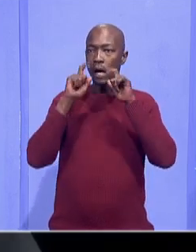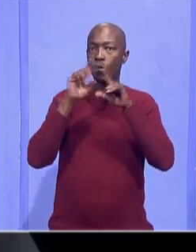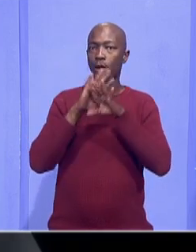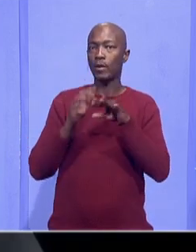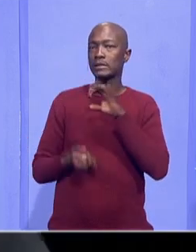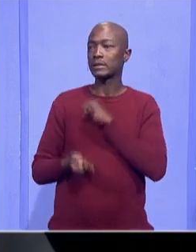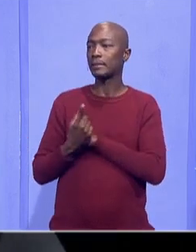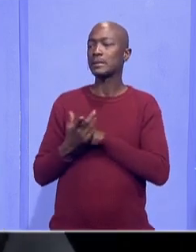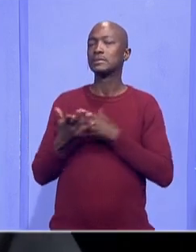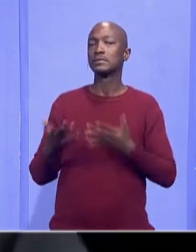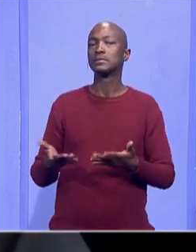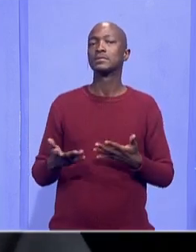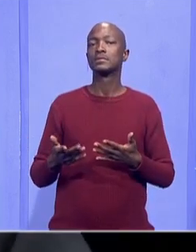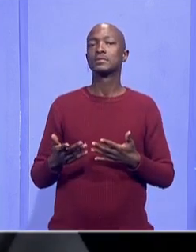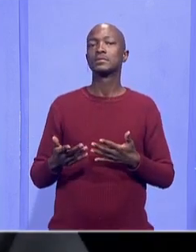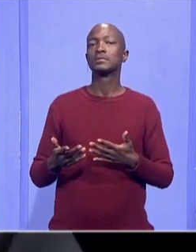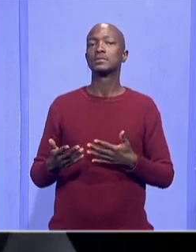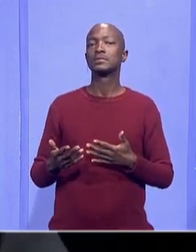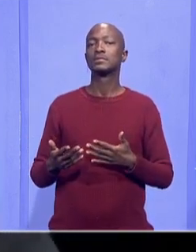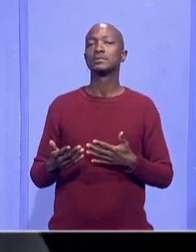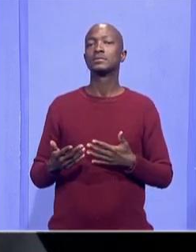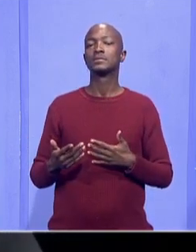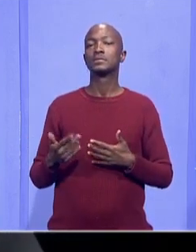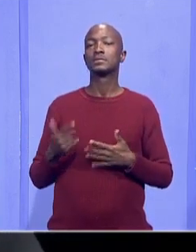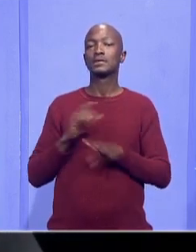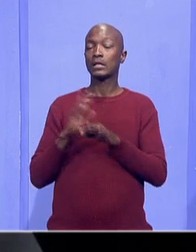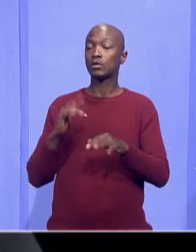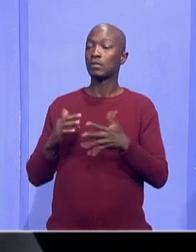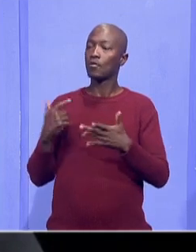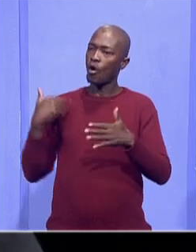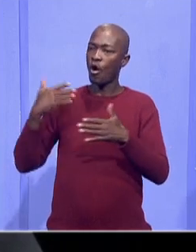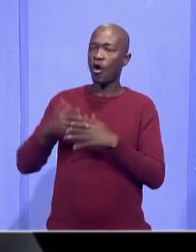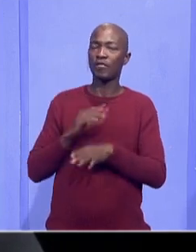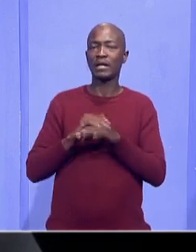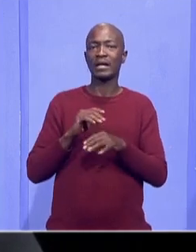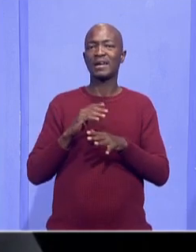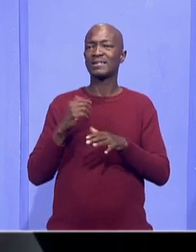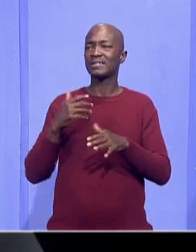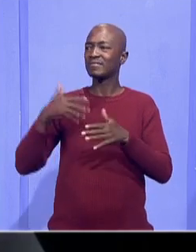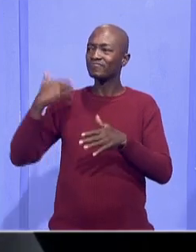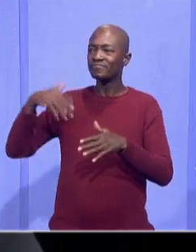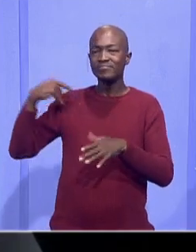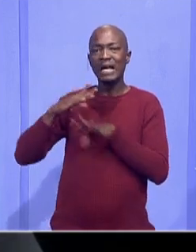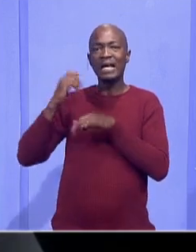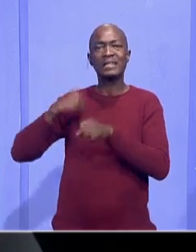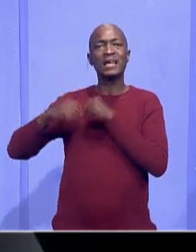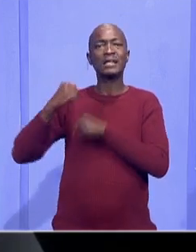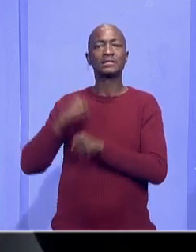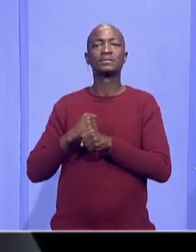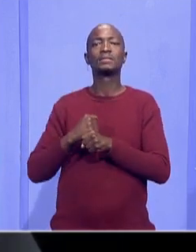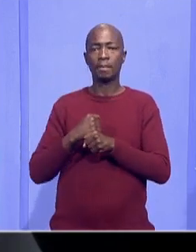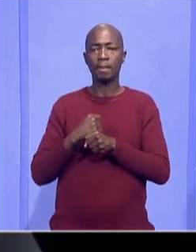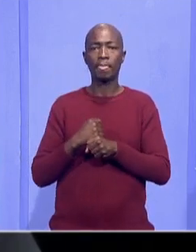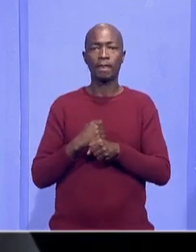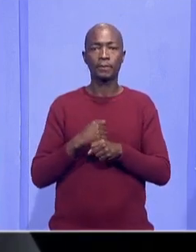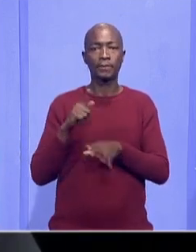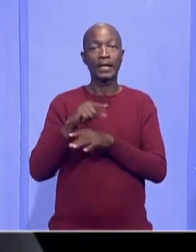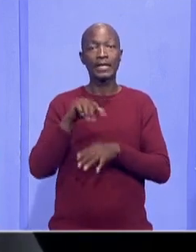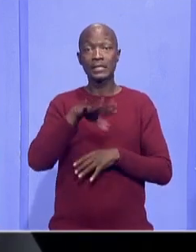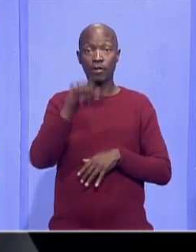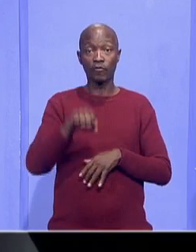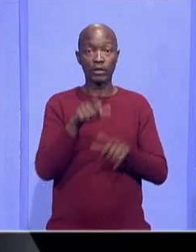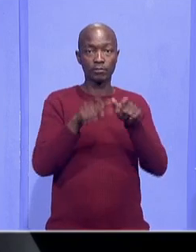critical points we need to be aware of is that over the years, South Africans have been sort of getting into the digital space.